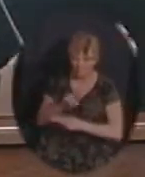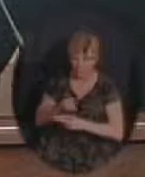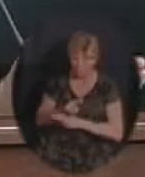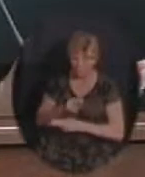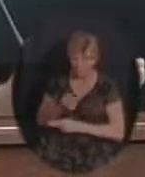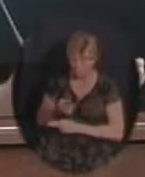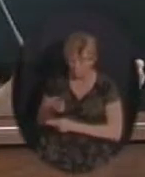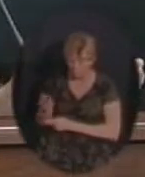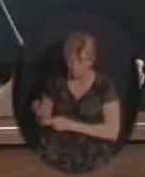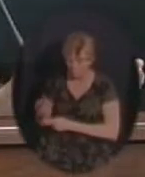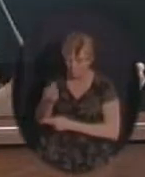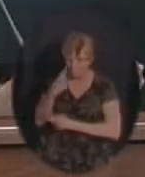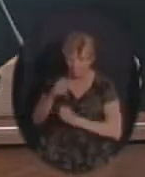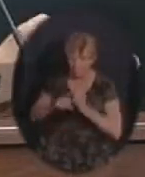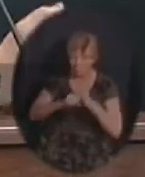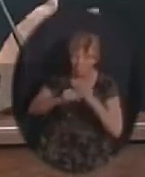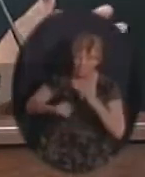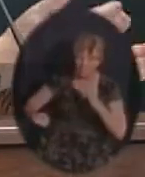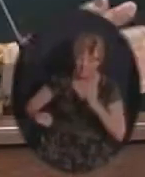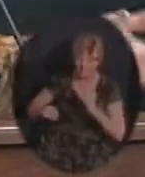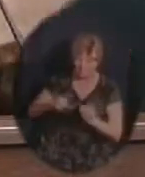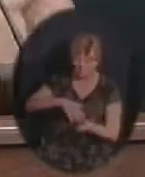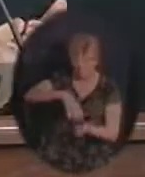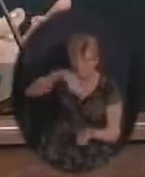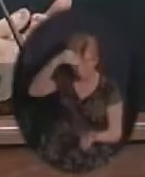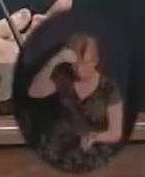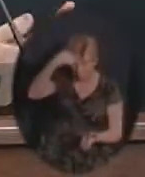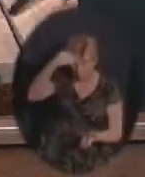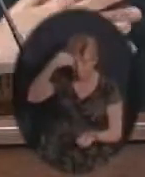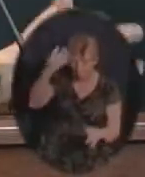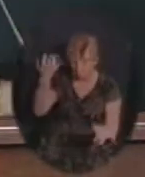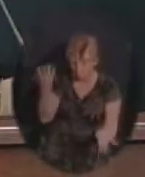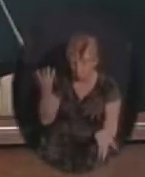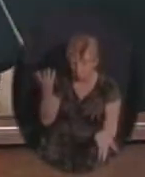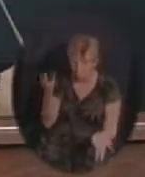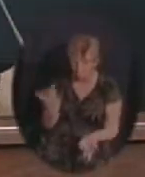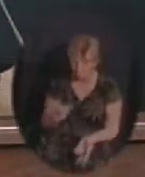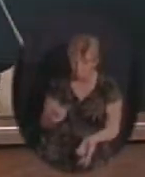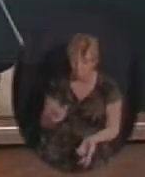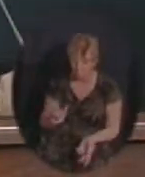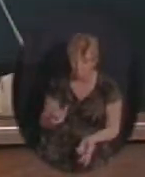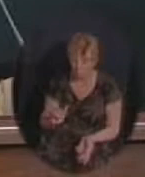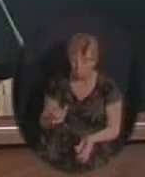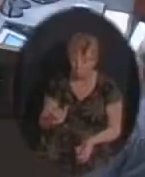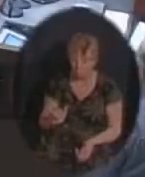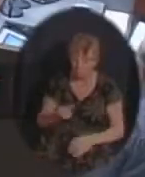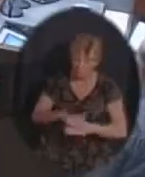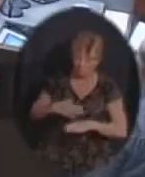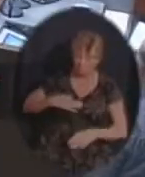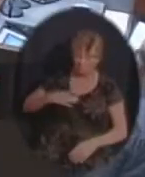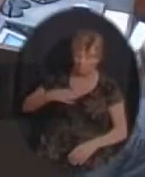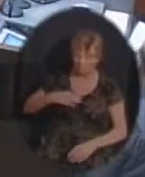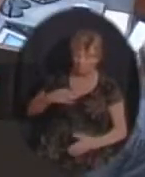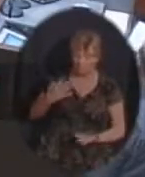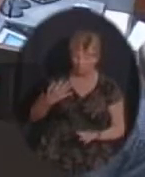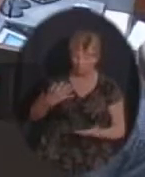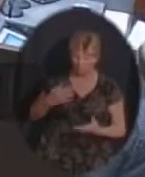learning opportunities if we needed to do that. So that would be the exit strategy that I'd see. Okay, great, thank you.